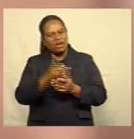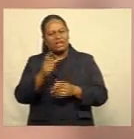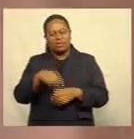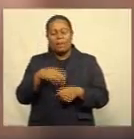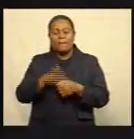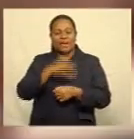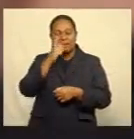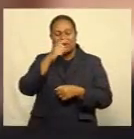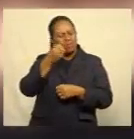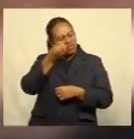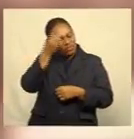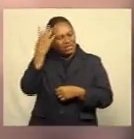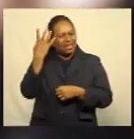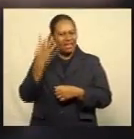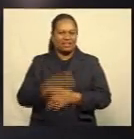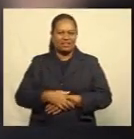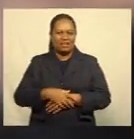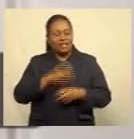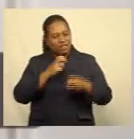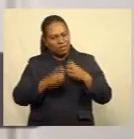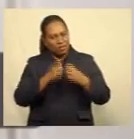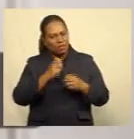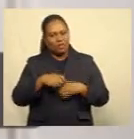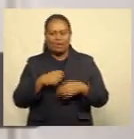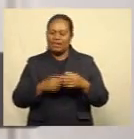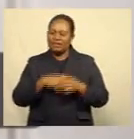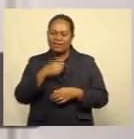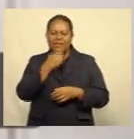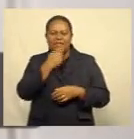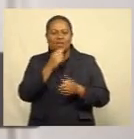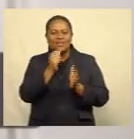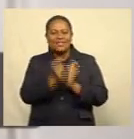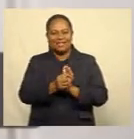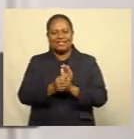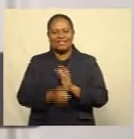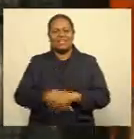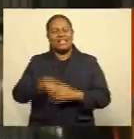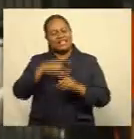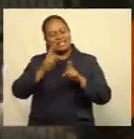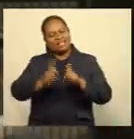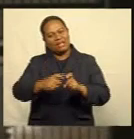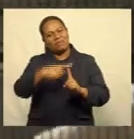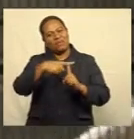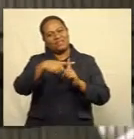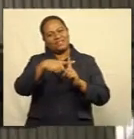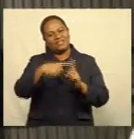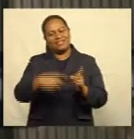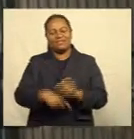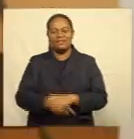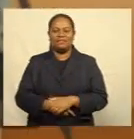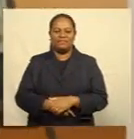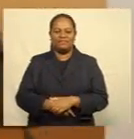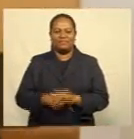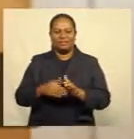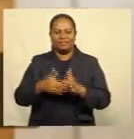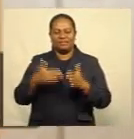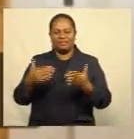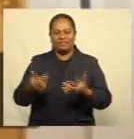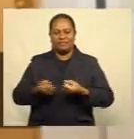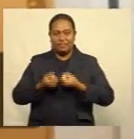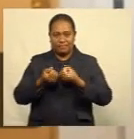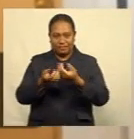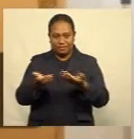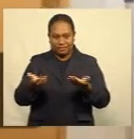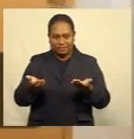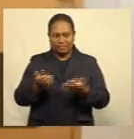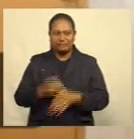for just a few seconds, that's, positive. My proudest accomplishments